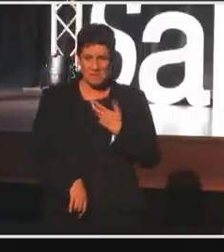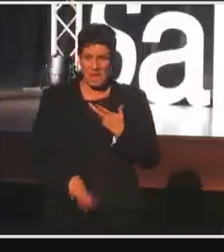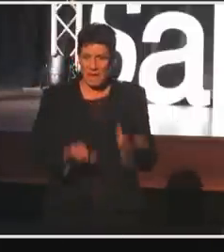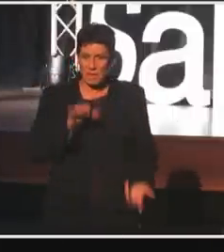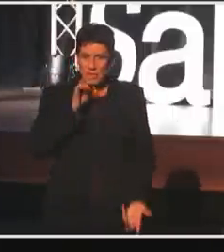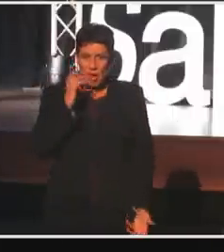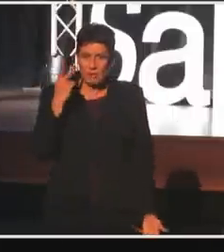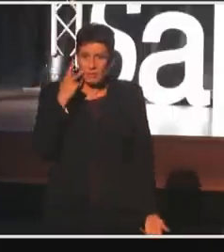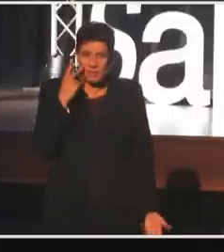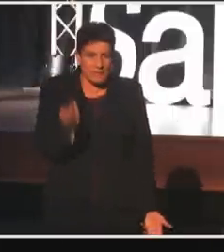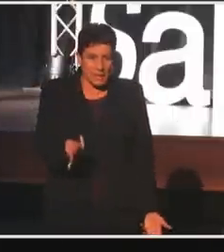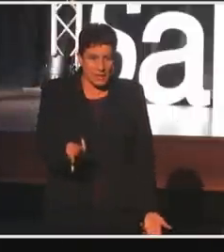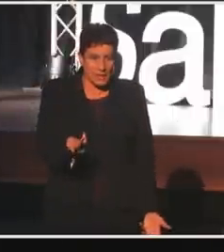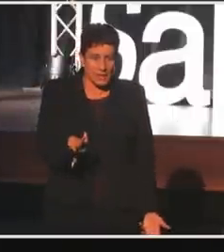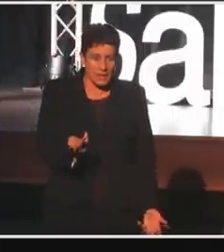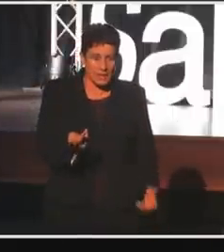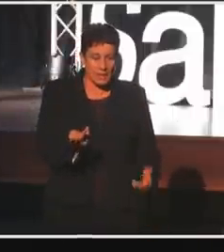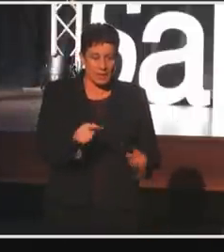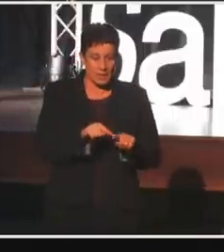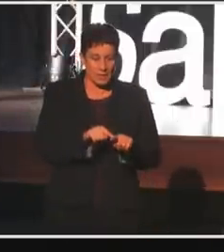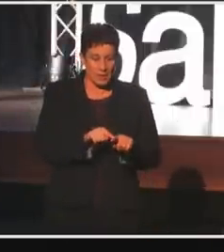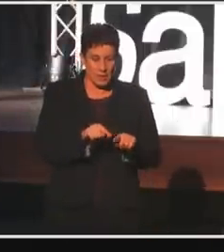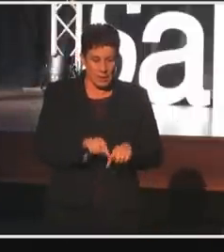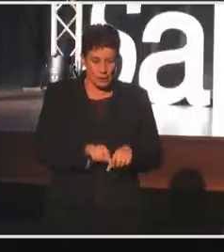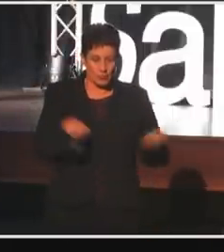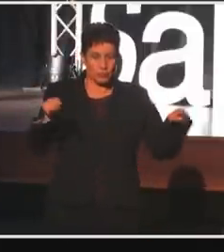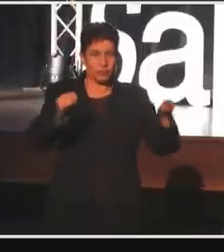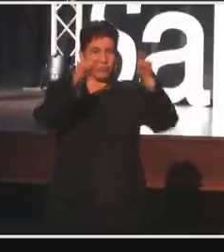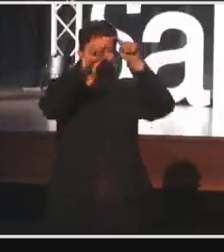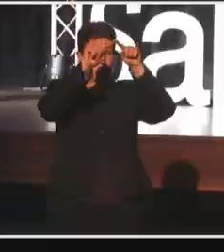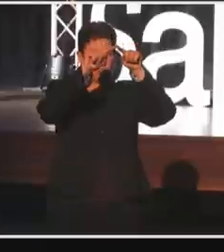and not see an upside-down triangle?